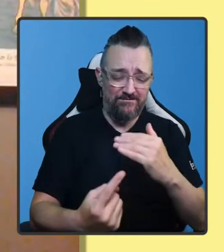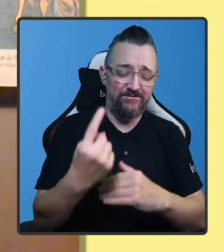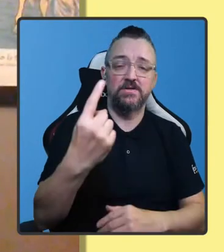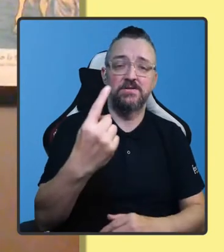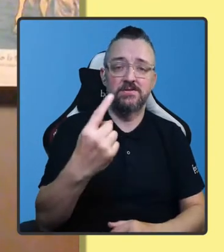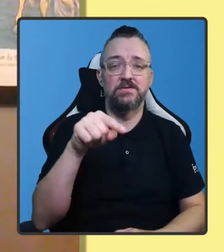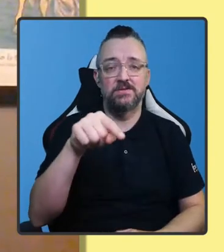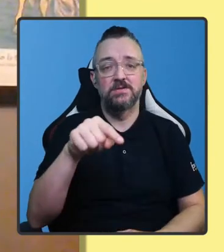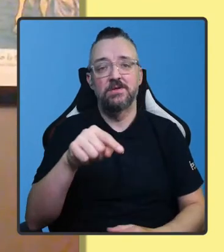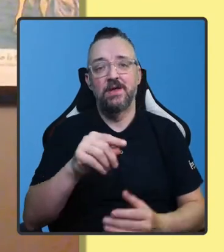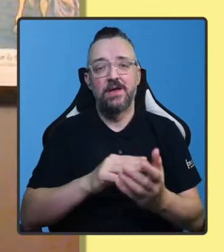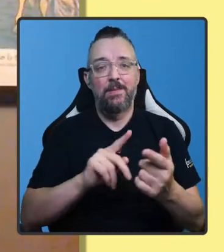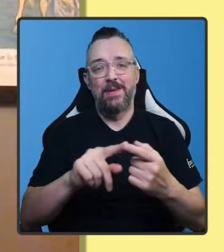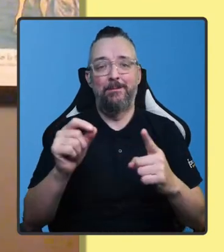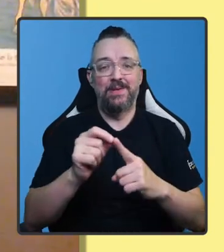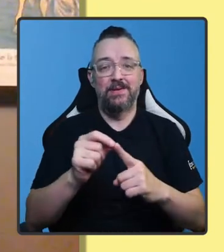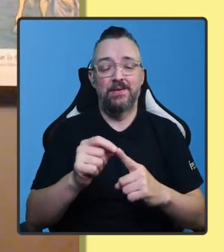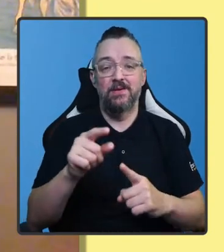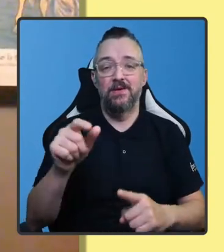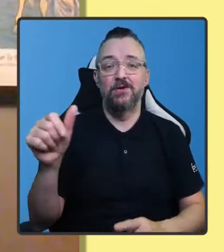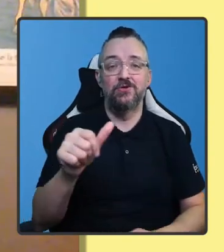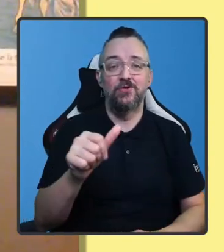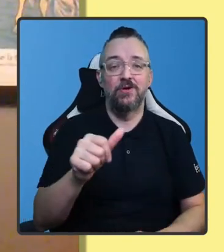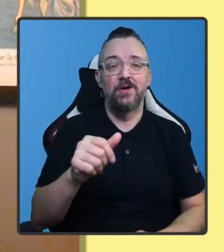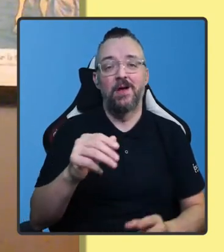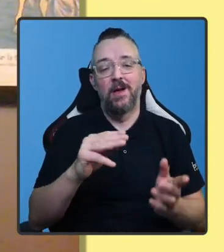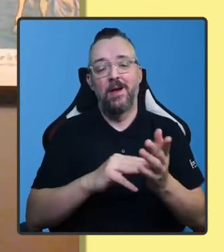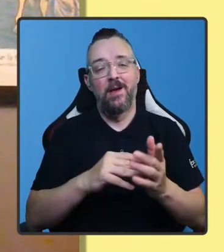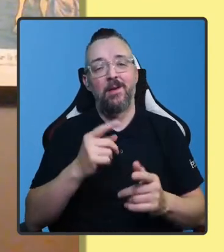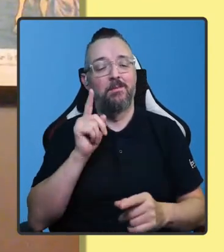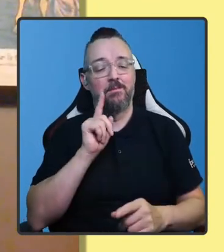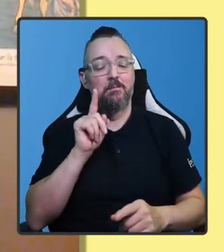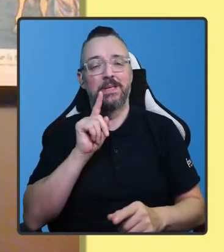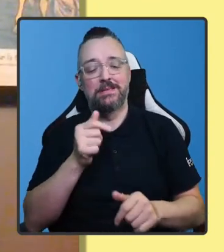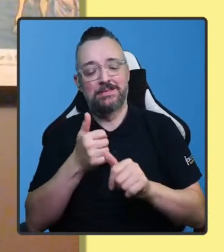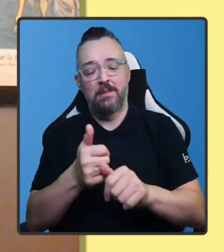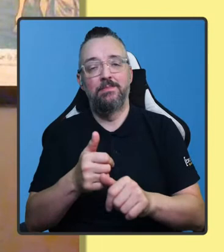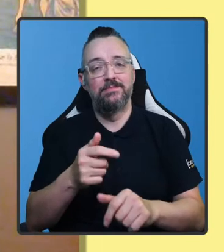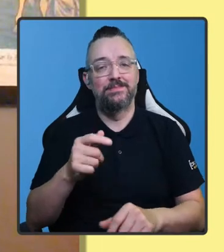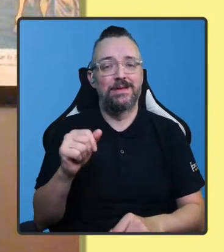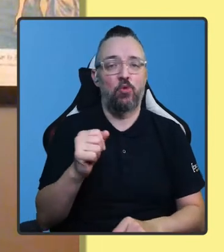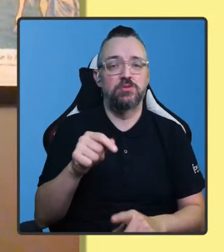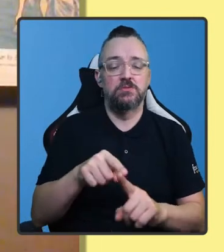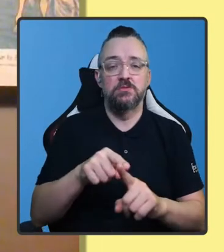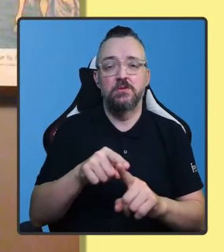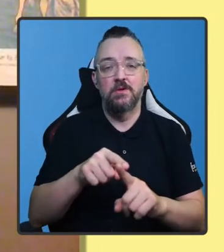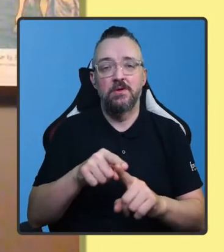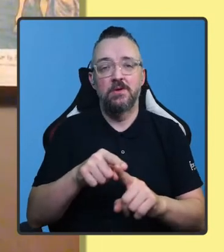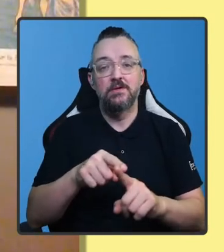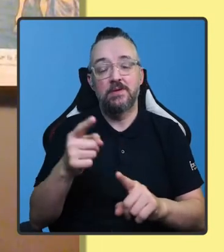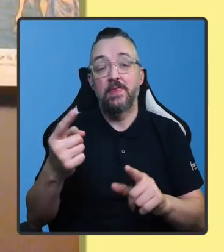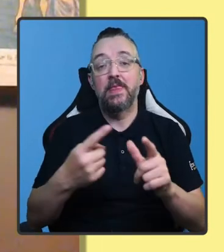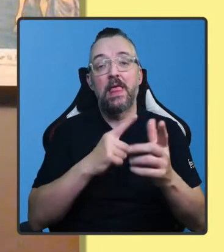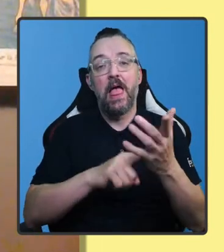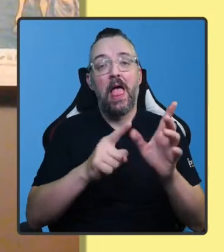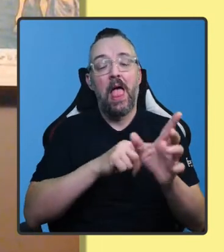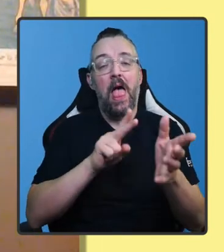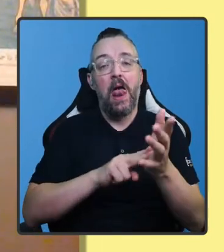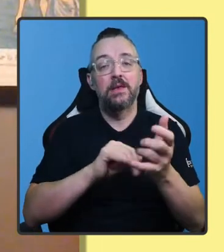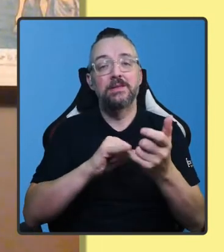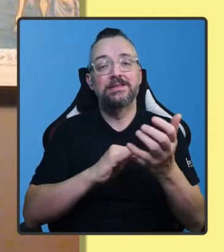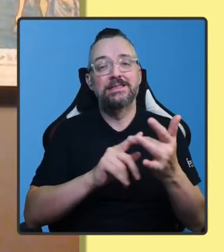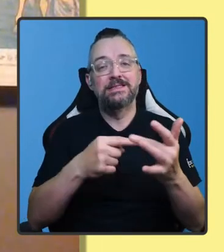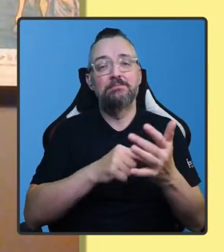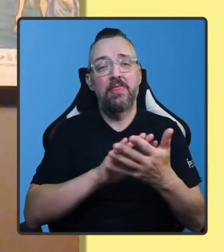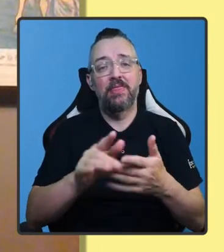Écosse. Maybe that should be Mama Écosse. And we can never forget Alan Smith's impassioned plea to the EU